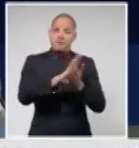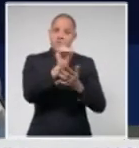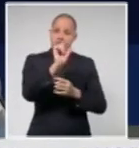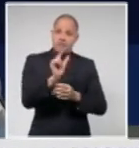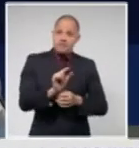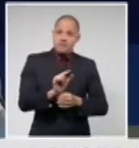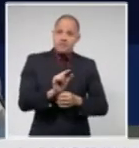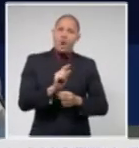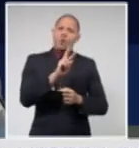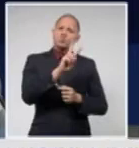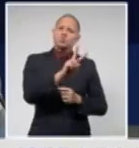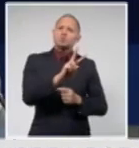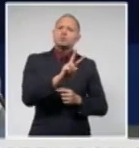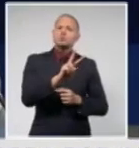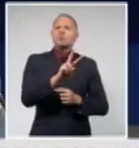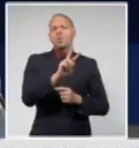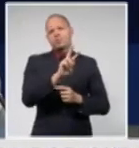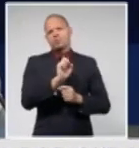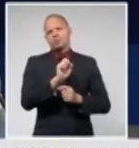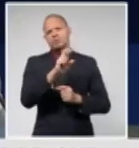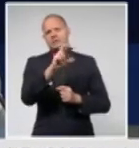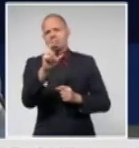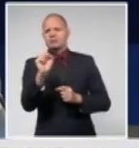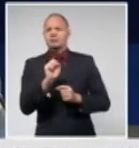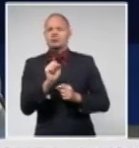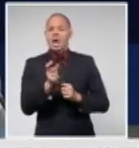Municipality were tested.